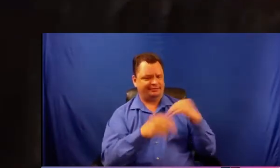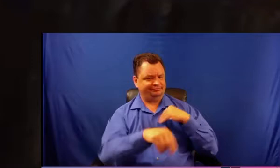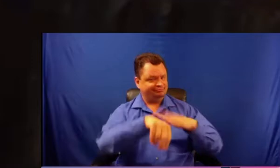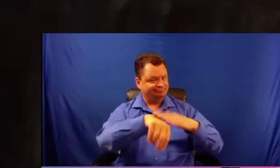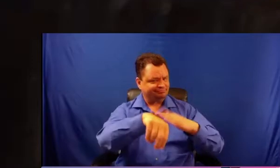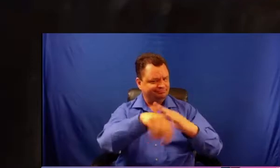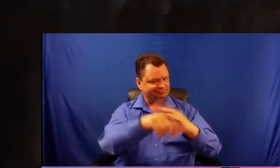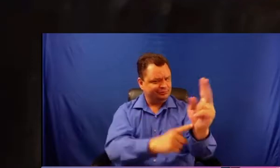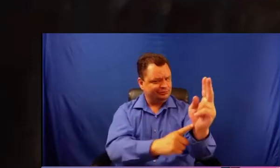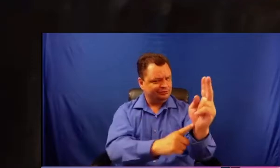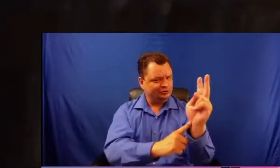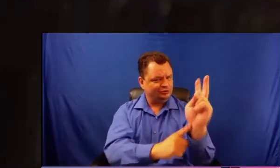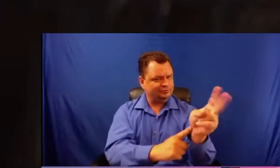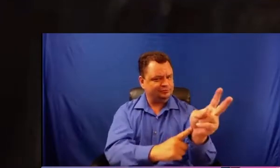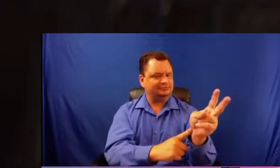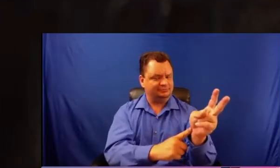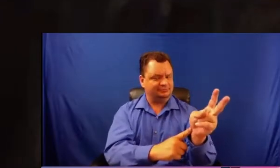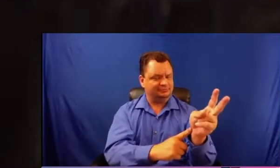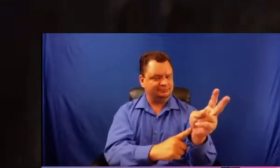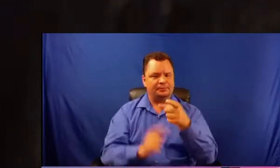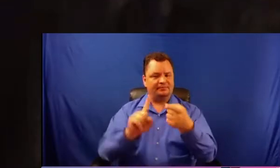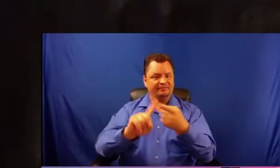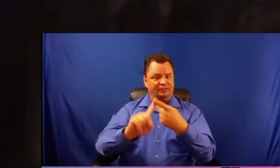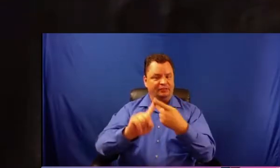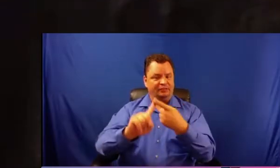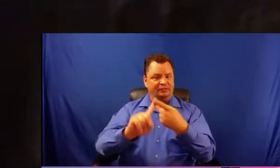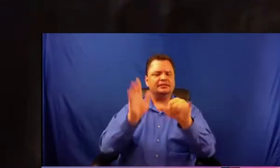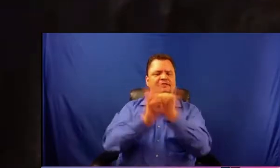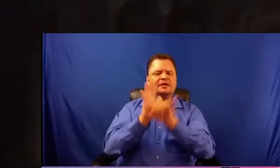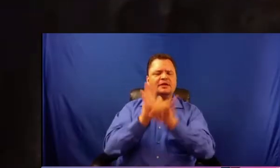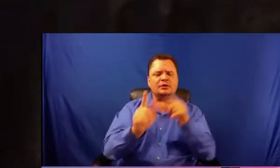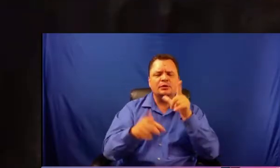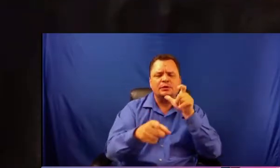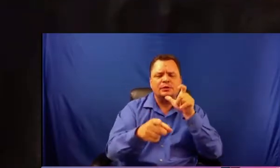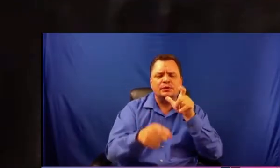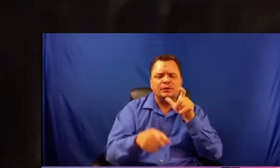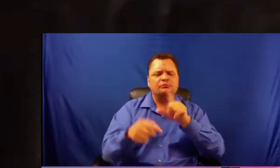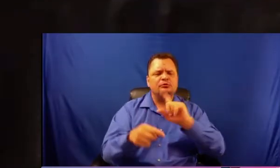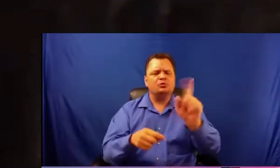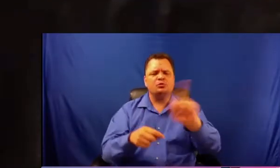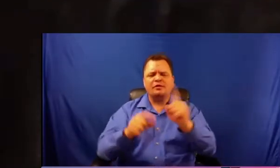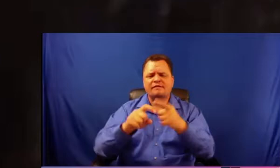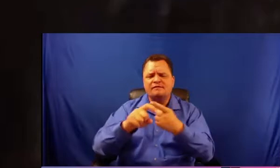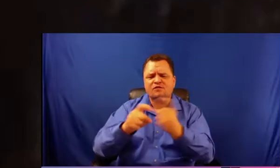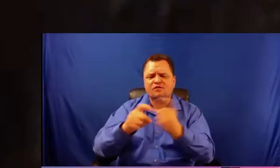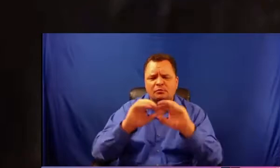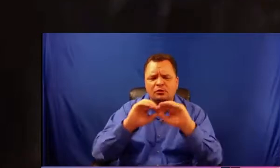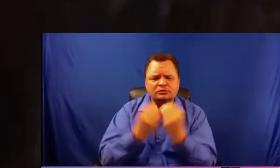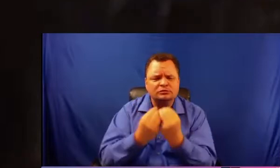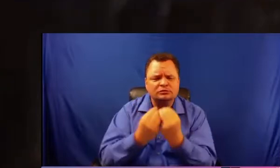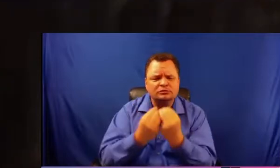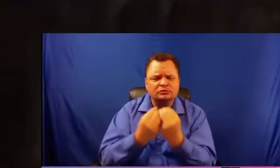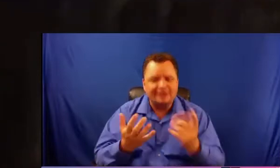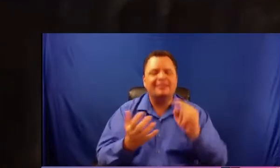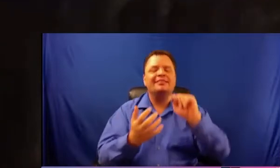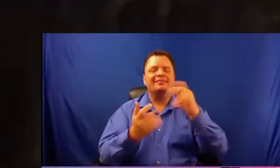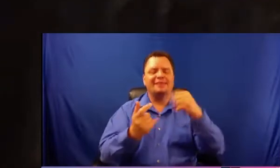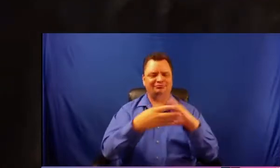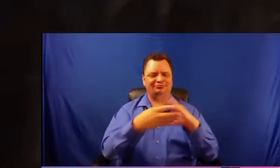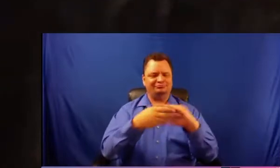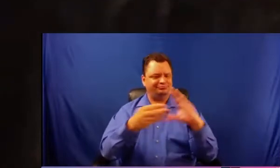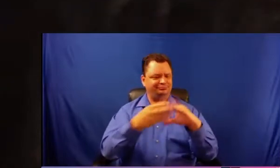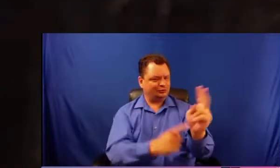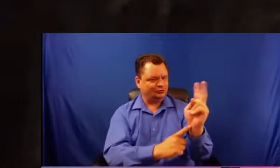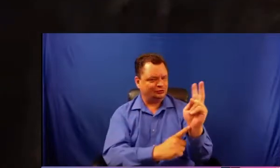if they're with an organization, and if they're, and I'd particularly ask if you're not from El Paso County